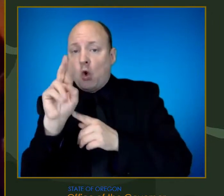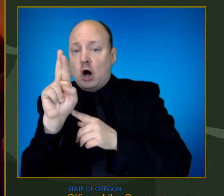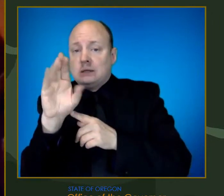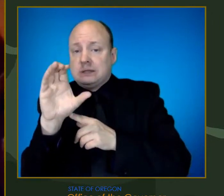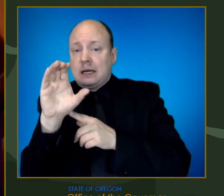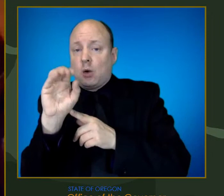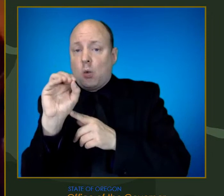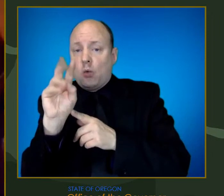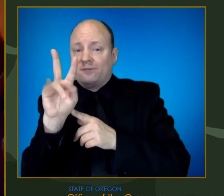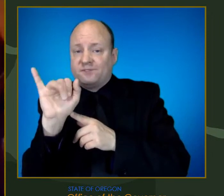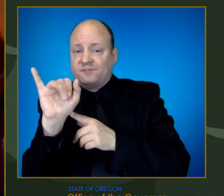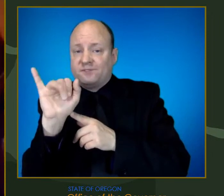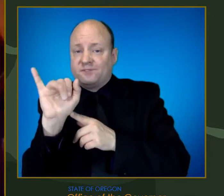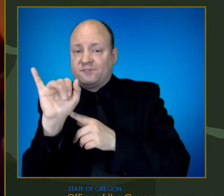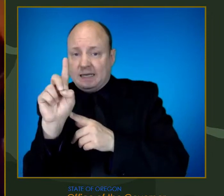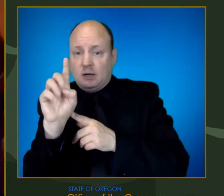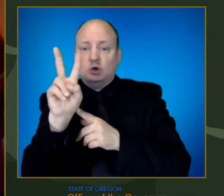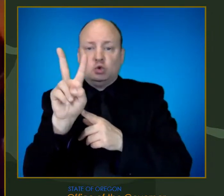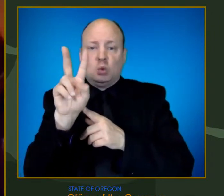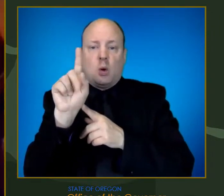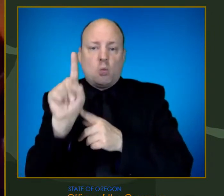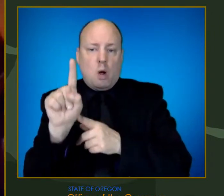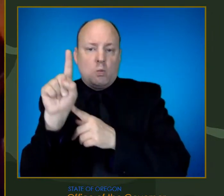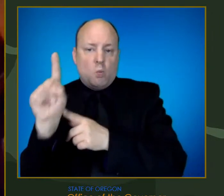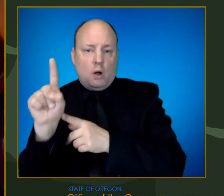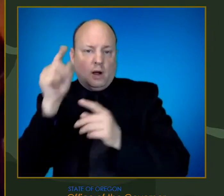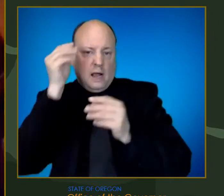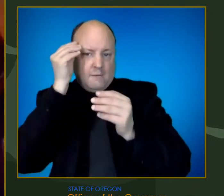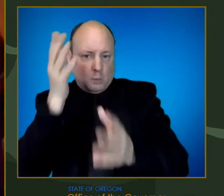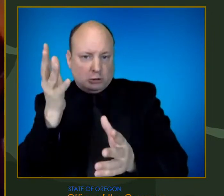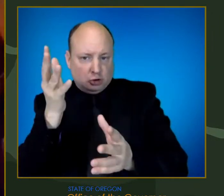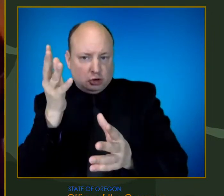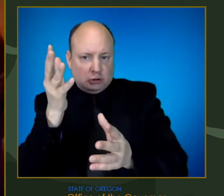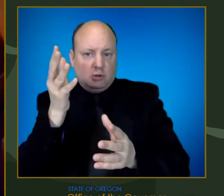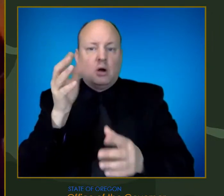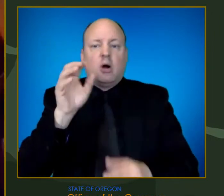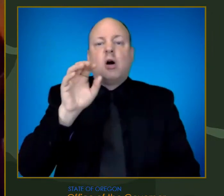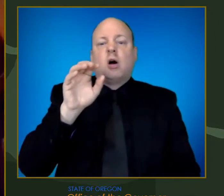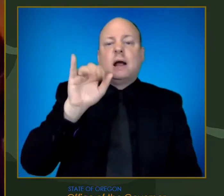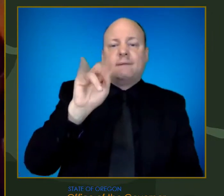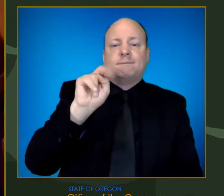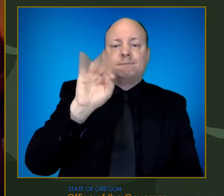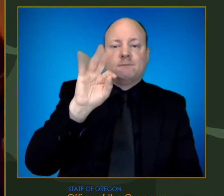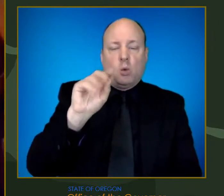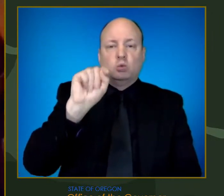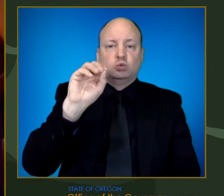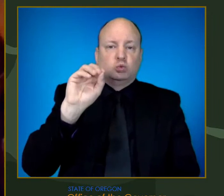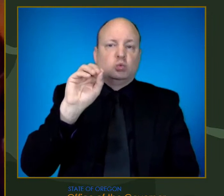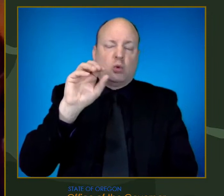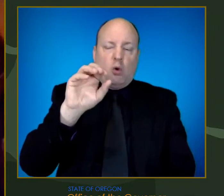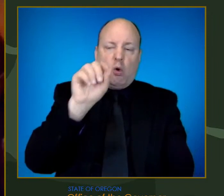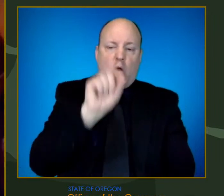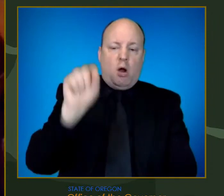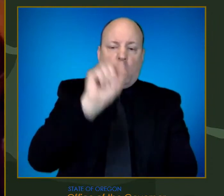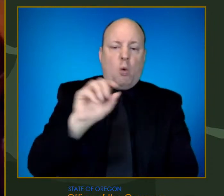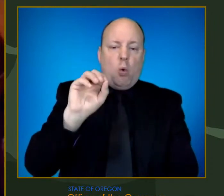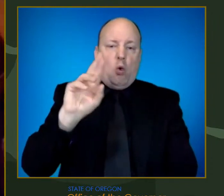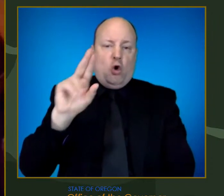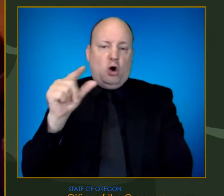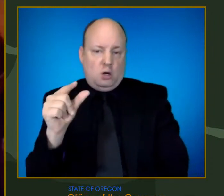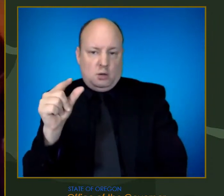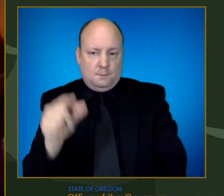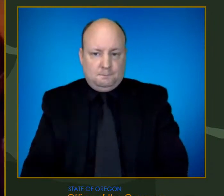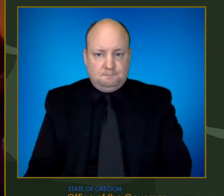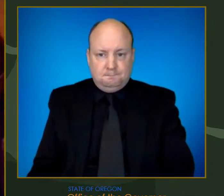orcovid@211info.org. Getting enough people vaccinated to achieve community immunity may take many months, but will happen more quickly, and we can